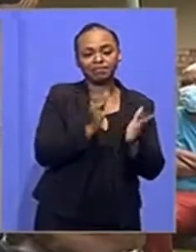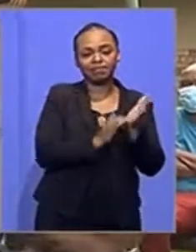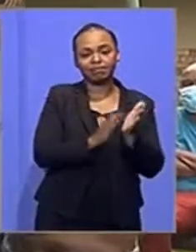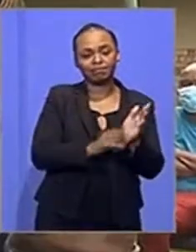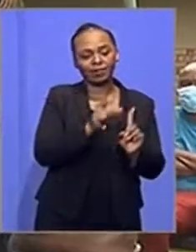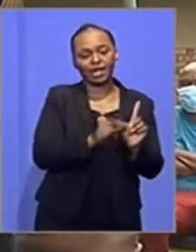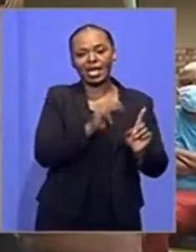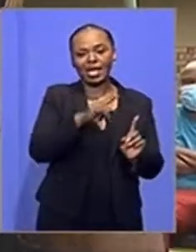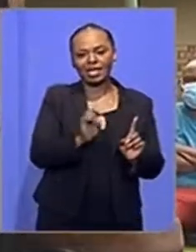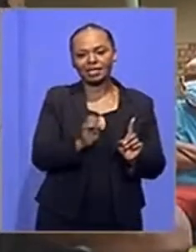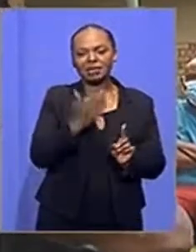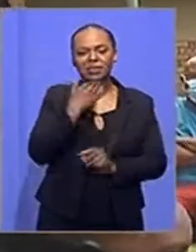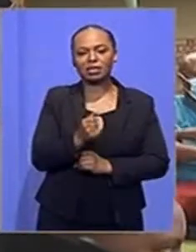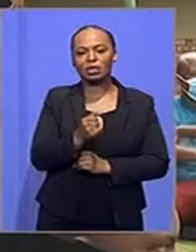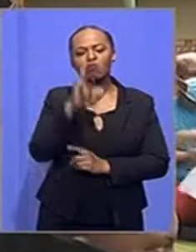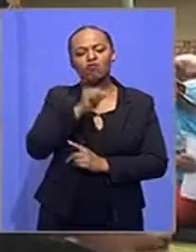We